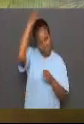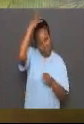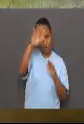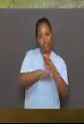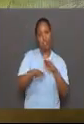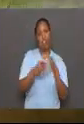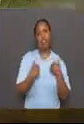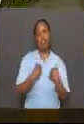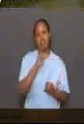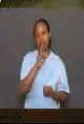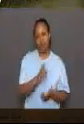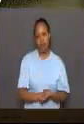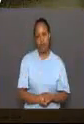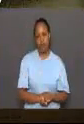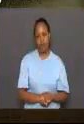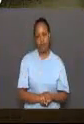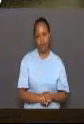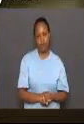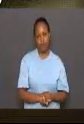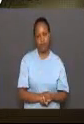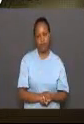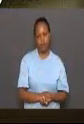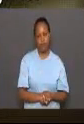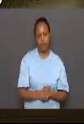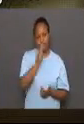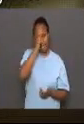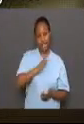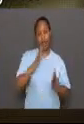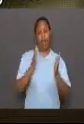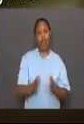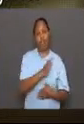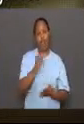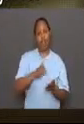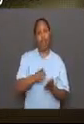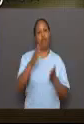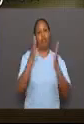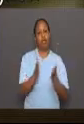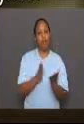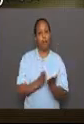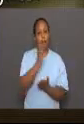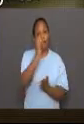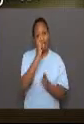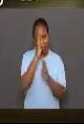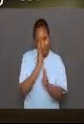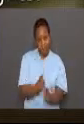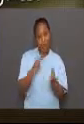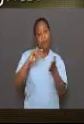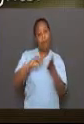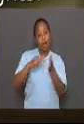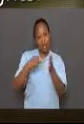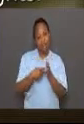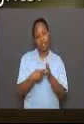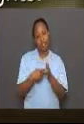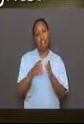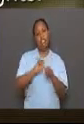Constitution. The respect for human and democratic rights means